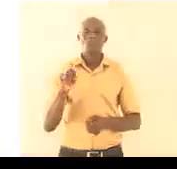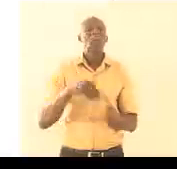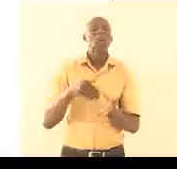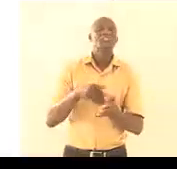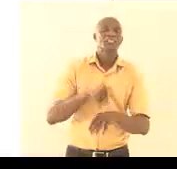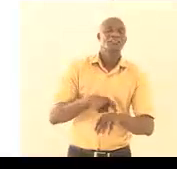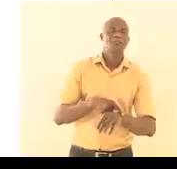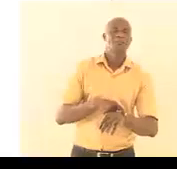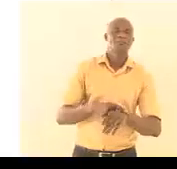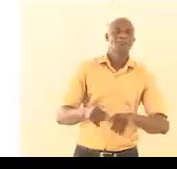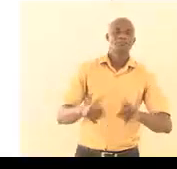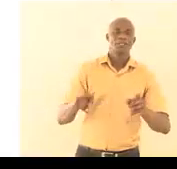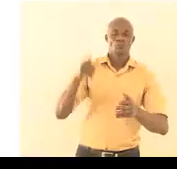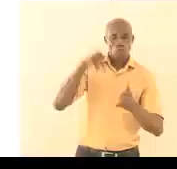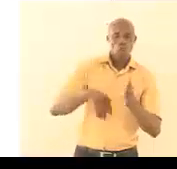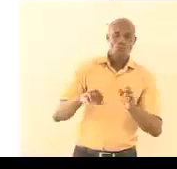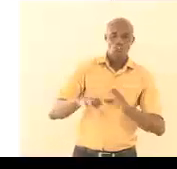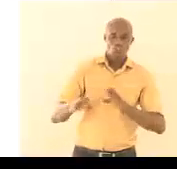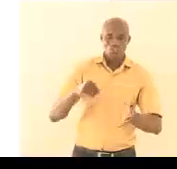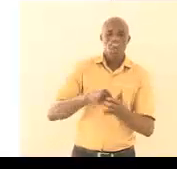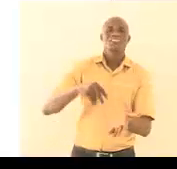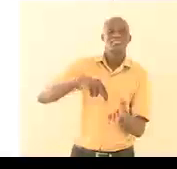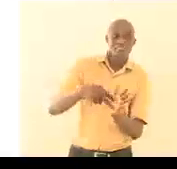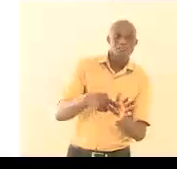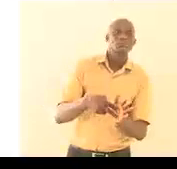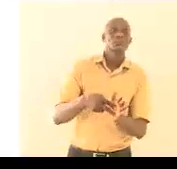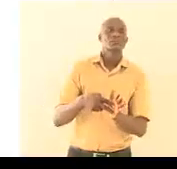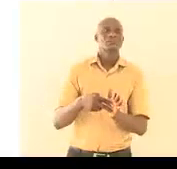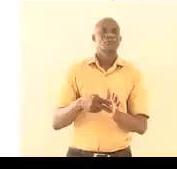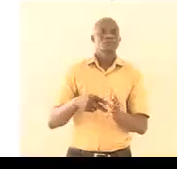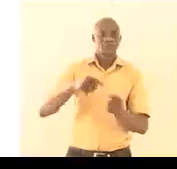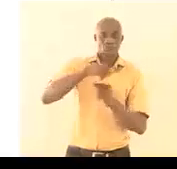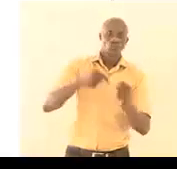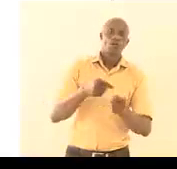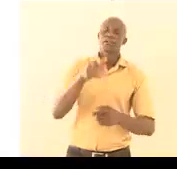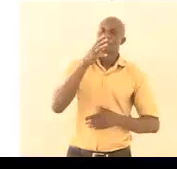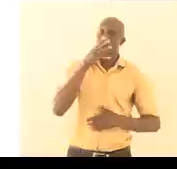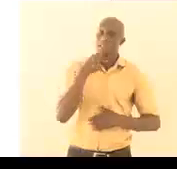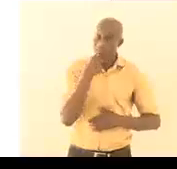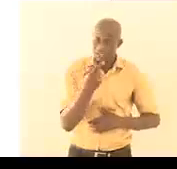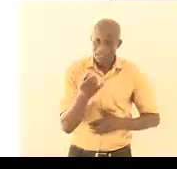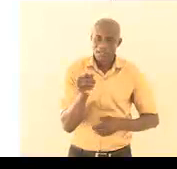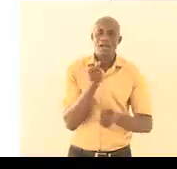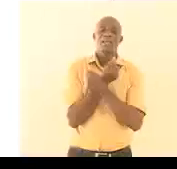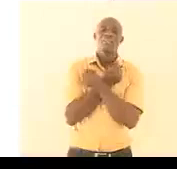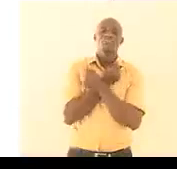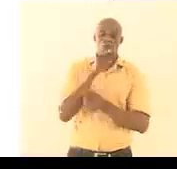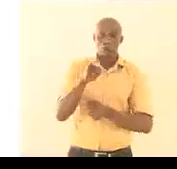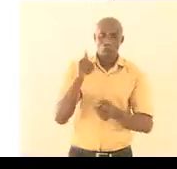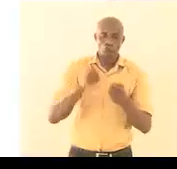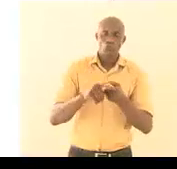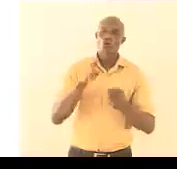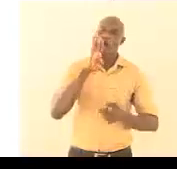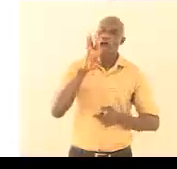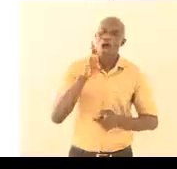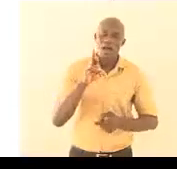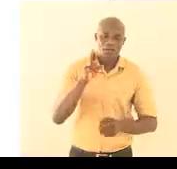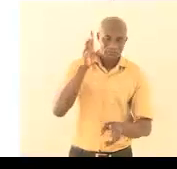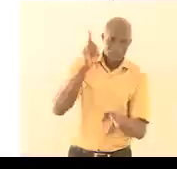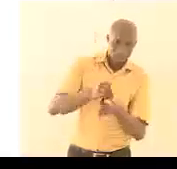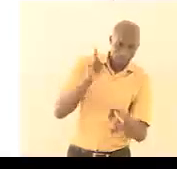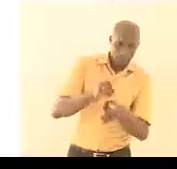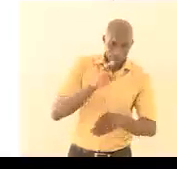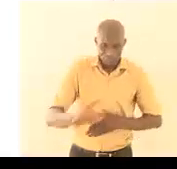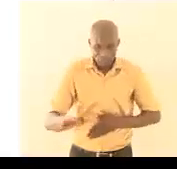so often. But what does it mean? When a mother says, I love you, to her disabled